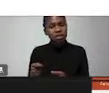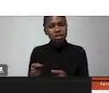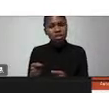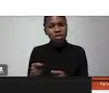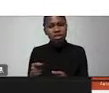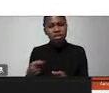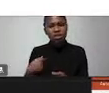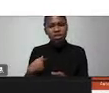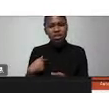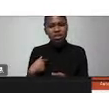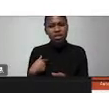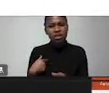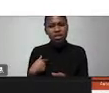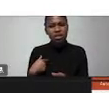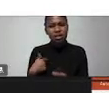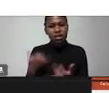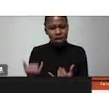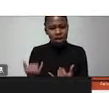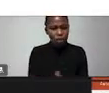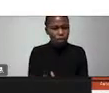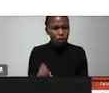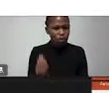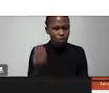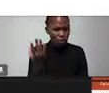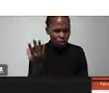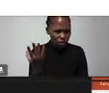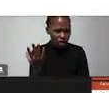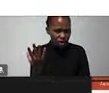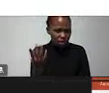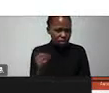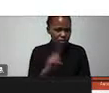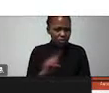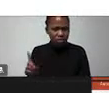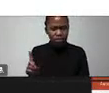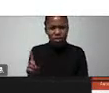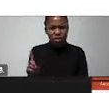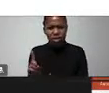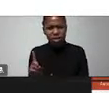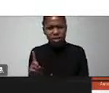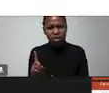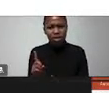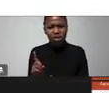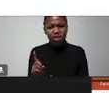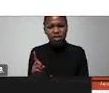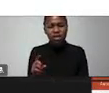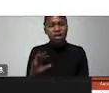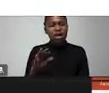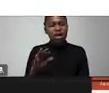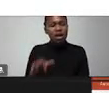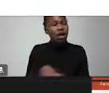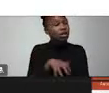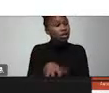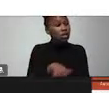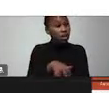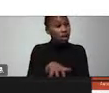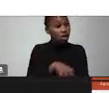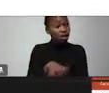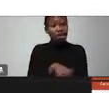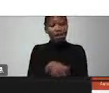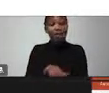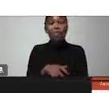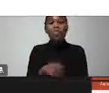We've historically been growing quite rapidly, but very much in terms of the primary agriculture, and Bongiswa's presentation will touch on